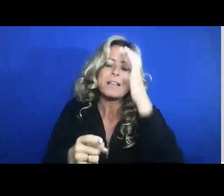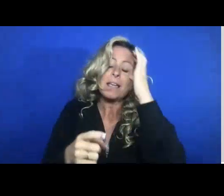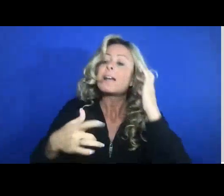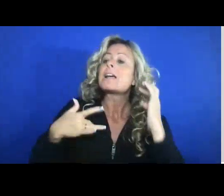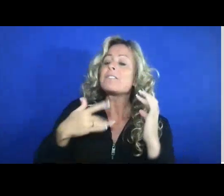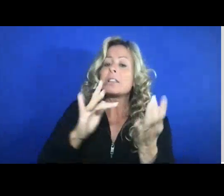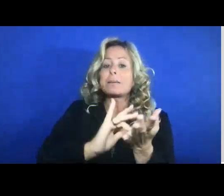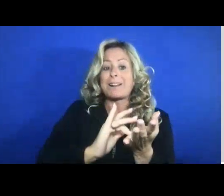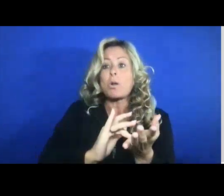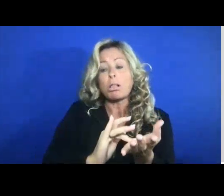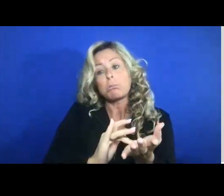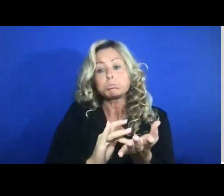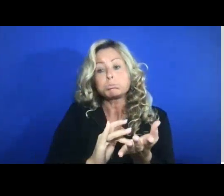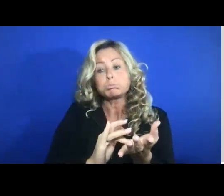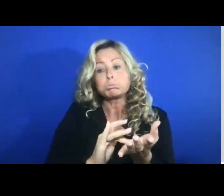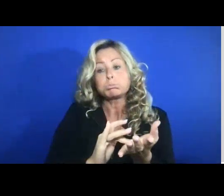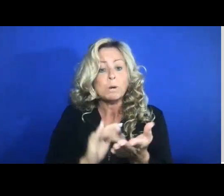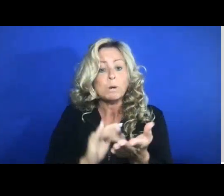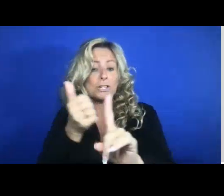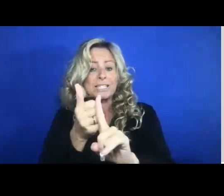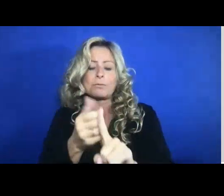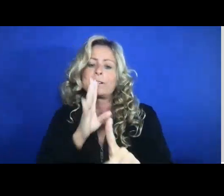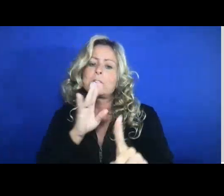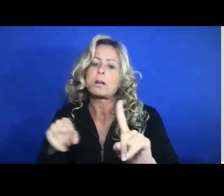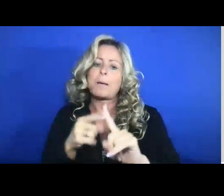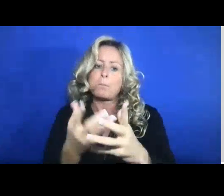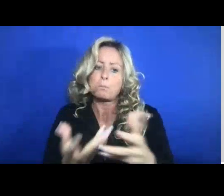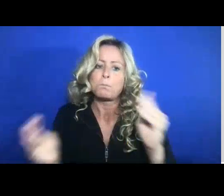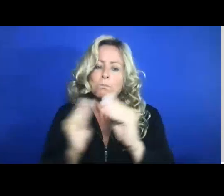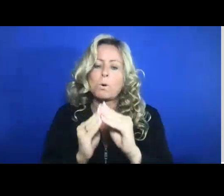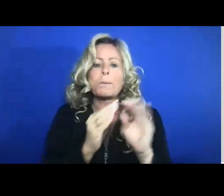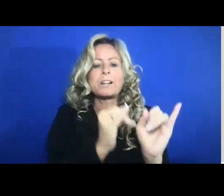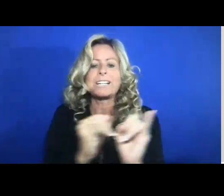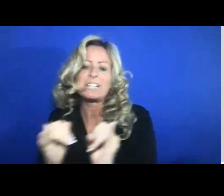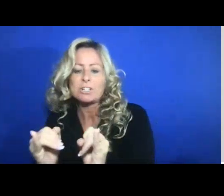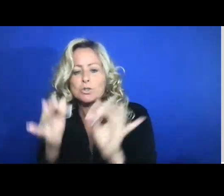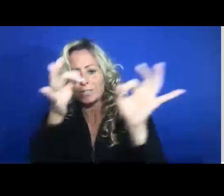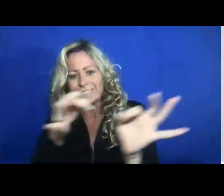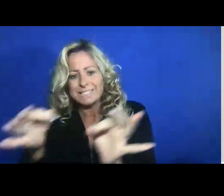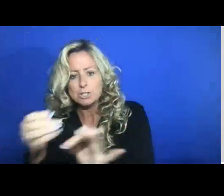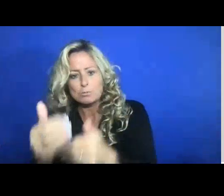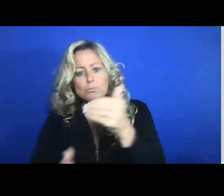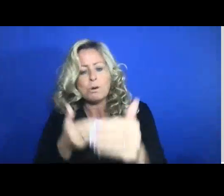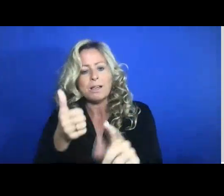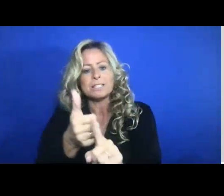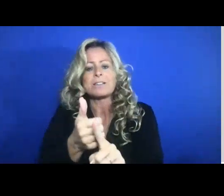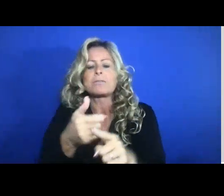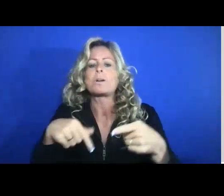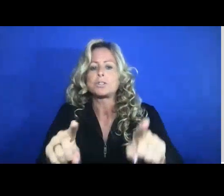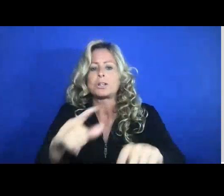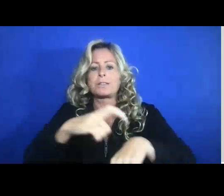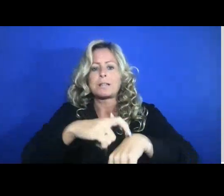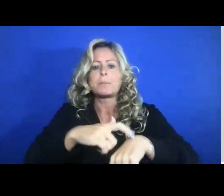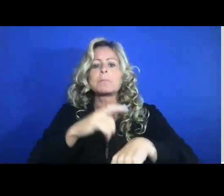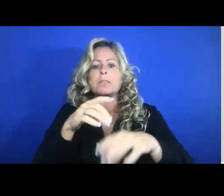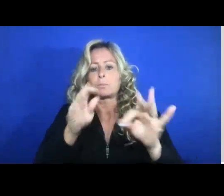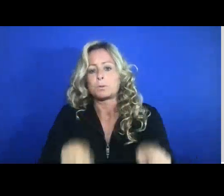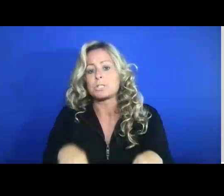as a medical community, we need to talk a lot more about the individualized decision-making process while somebody's on medication.